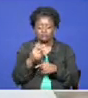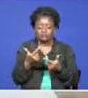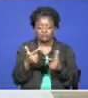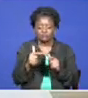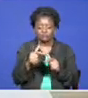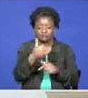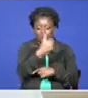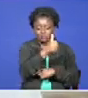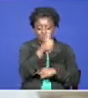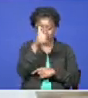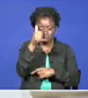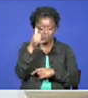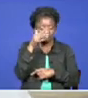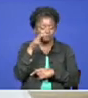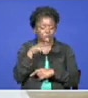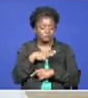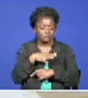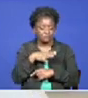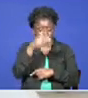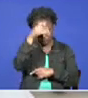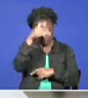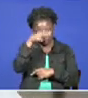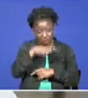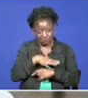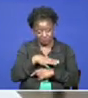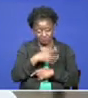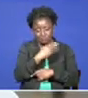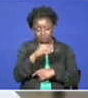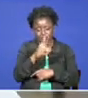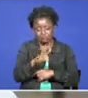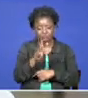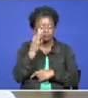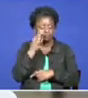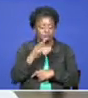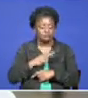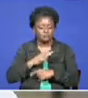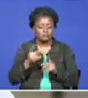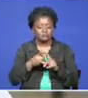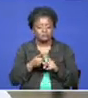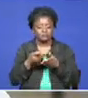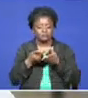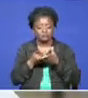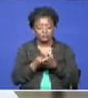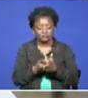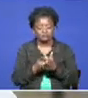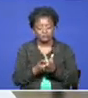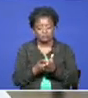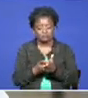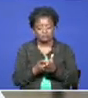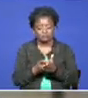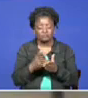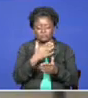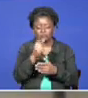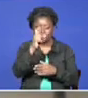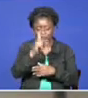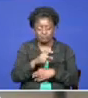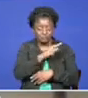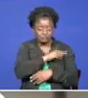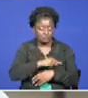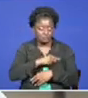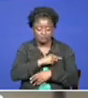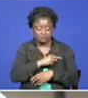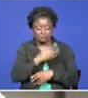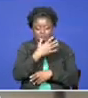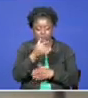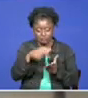and 4 female to sail, and they have to qualify, and this is their qualifier, and this